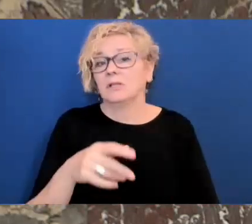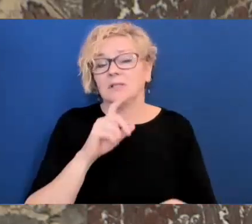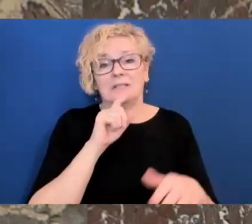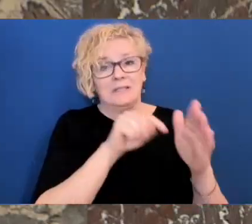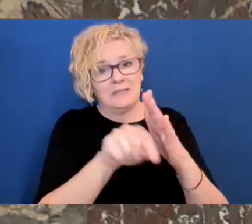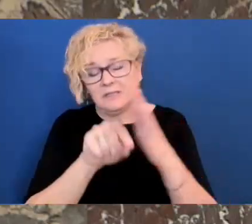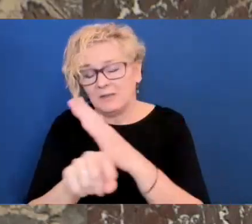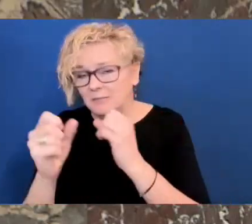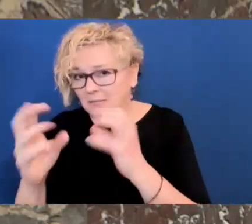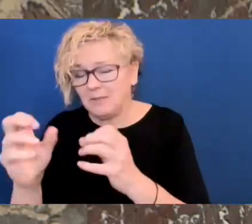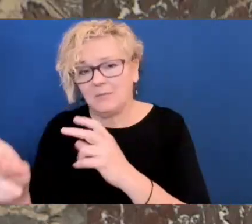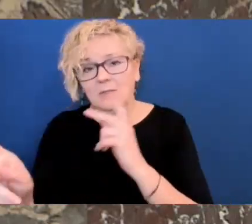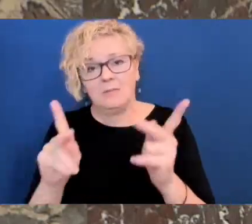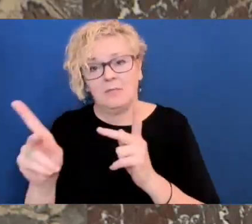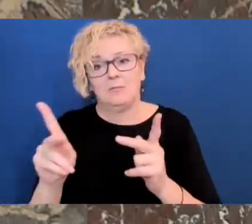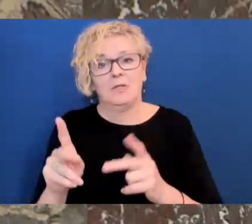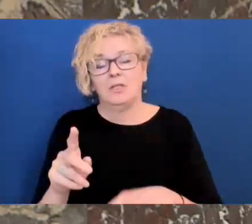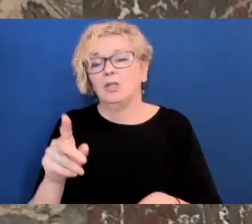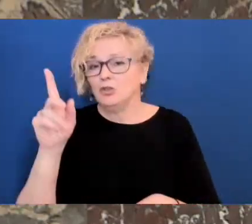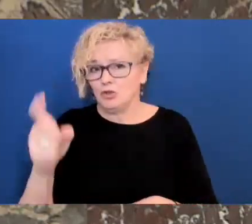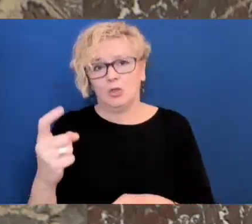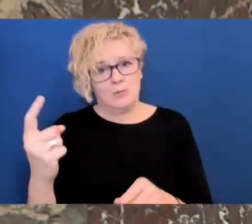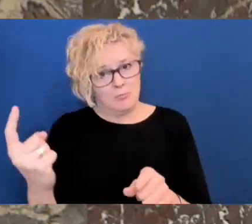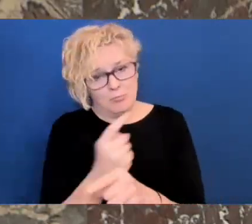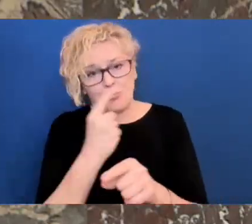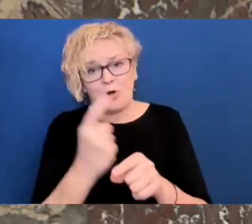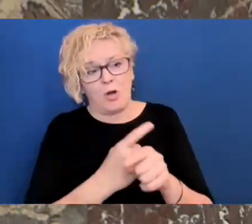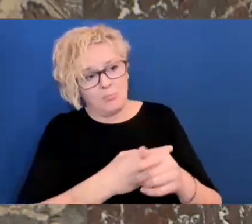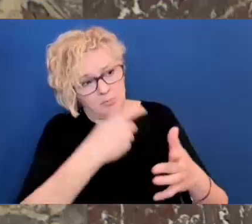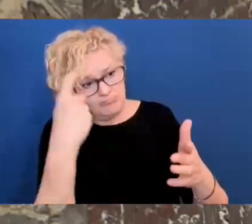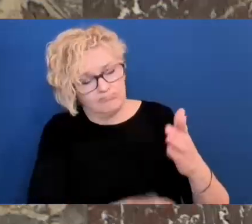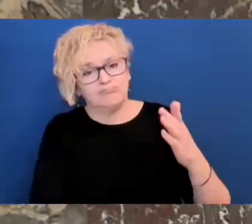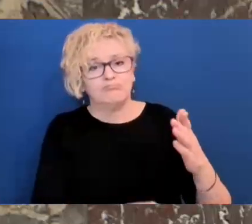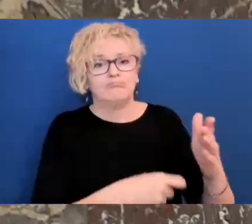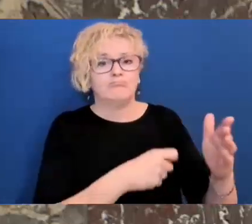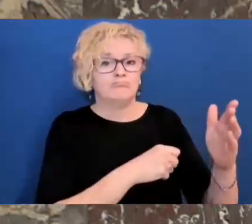For the healthcare system, the members of former police officers shall know.